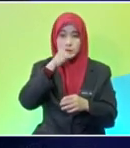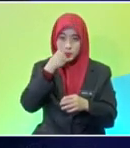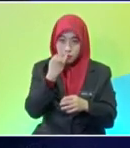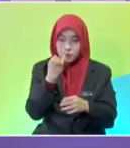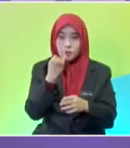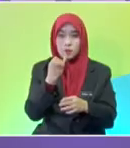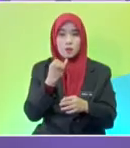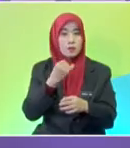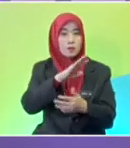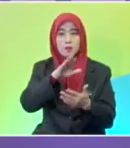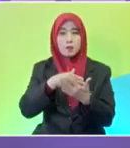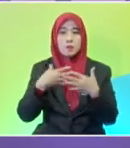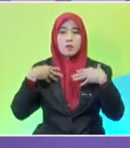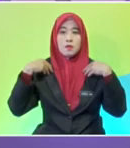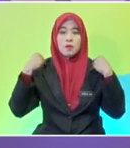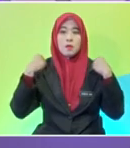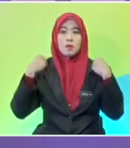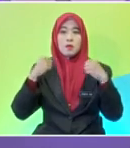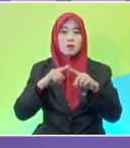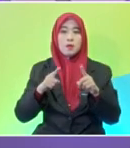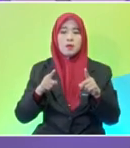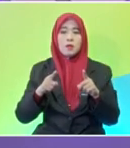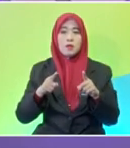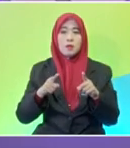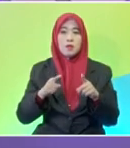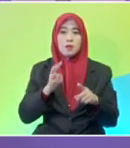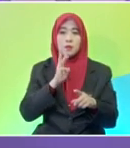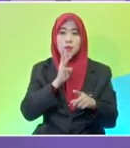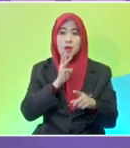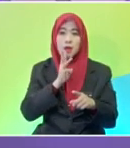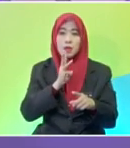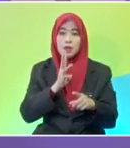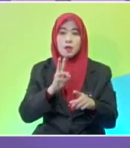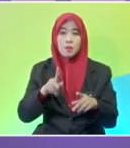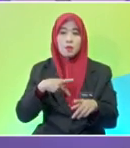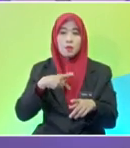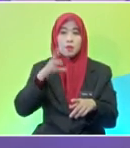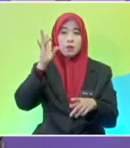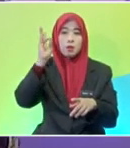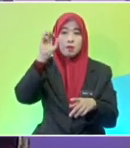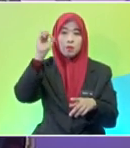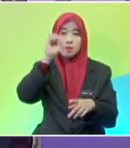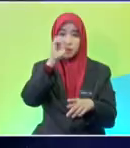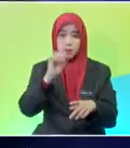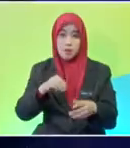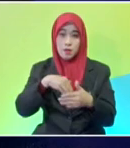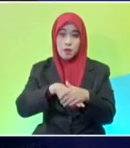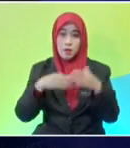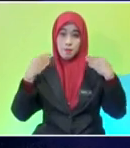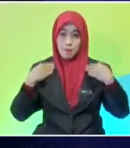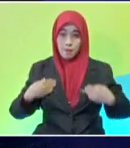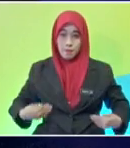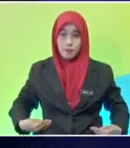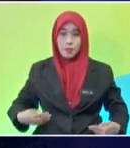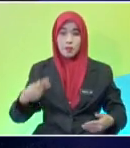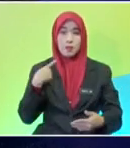for us, and it contains water. Water, we need 70% of water in our body. Right, that's why they say take more